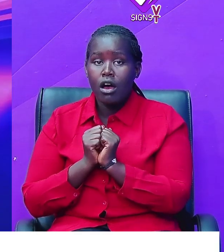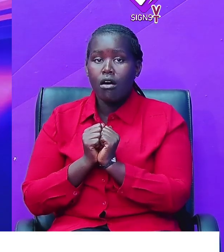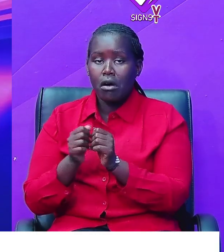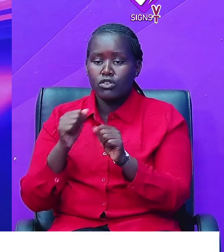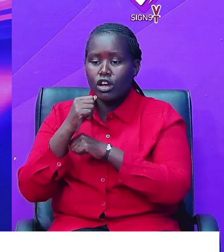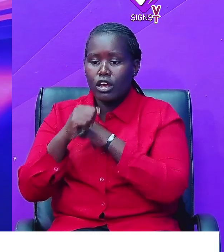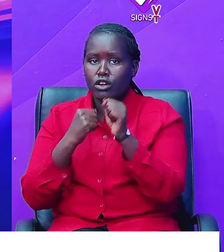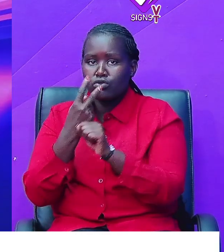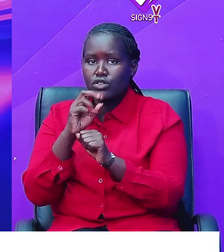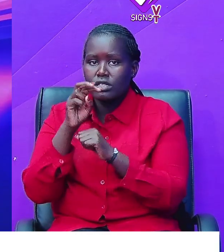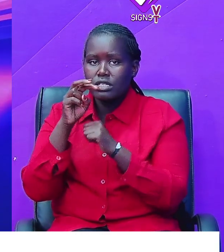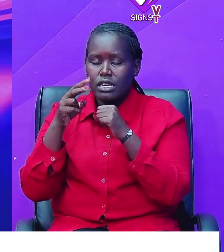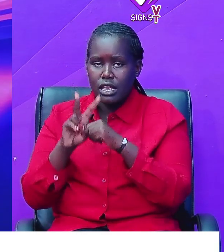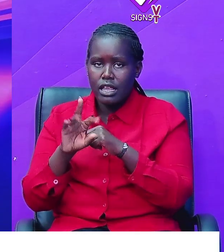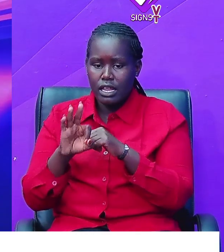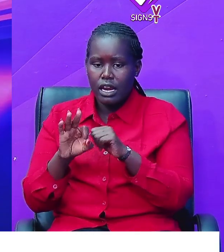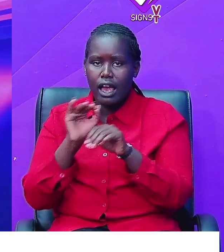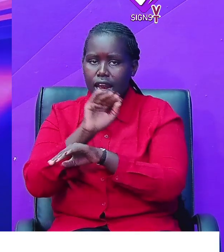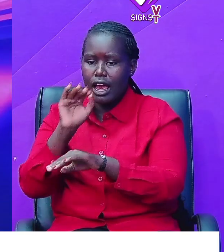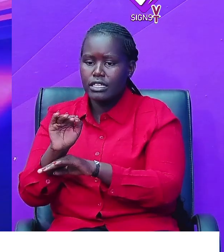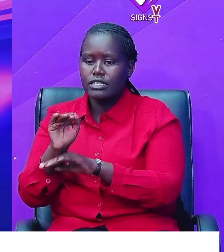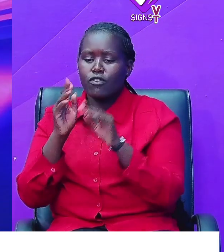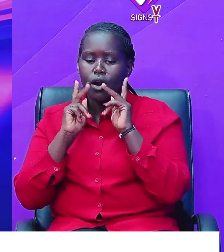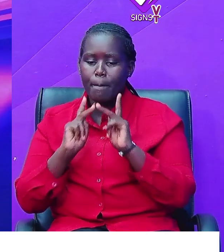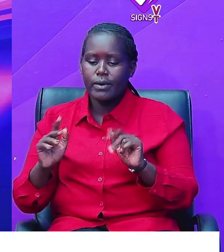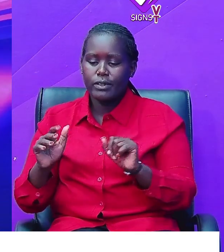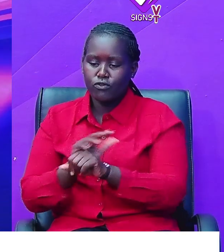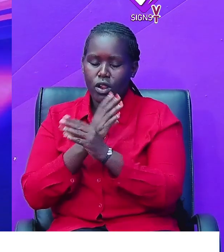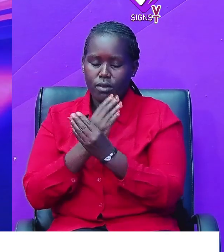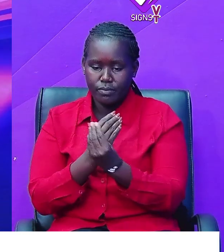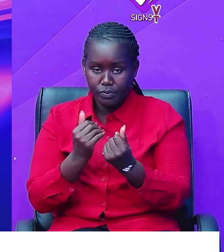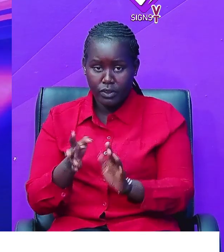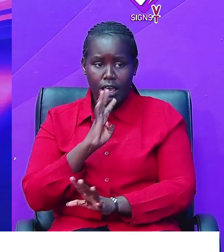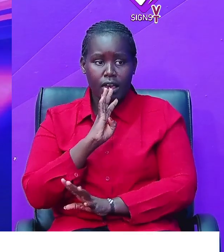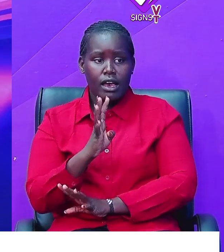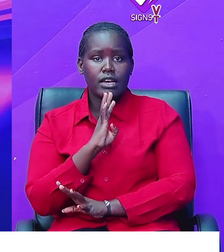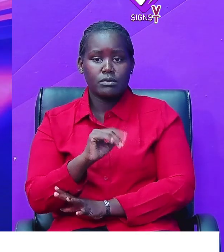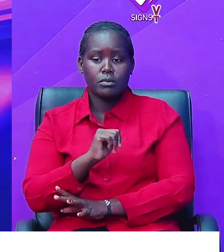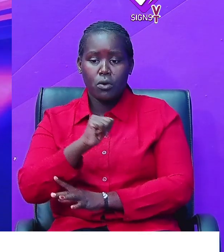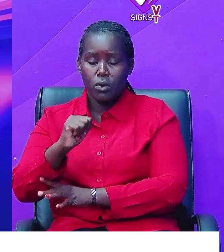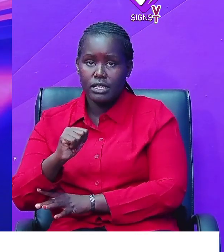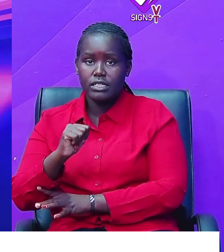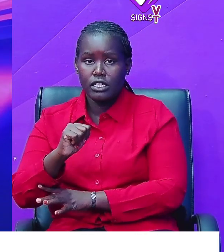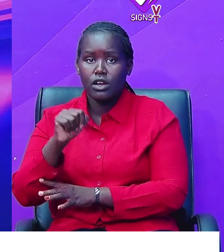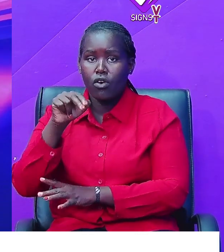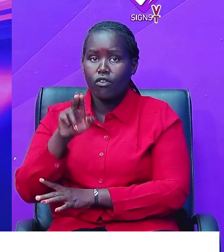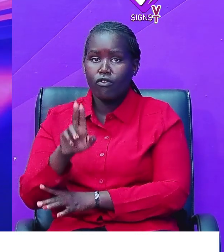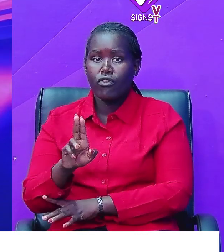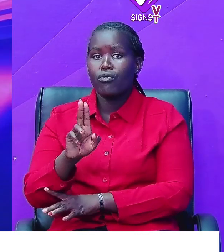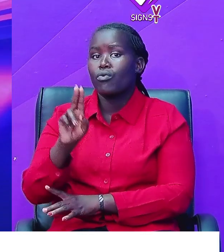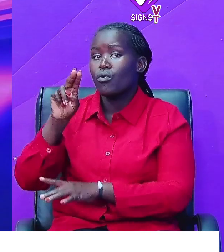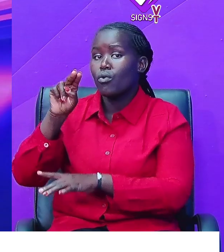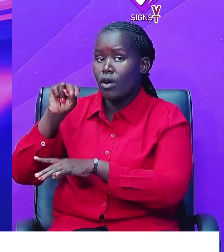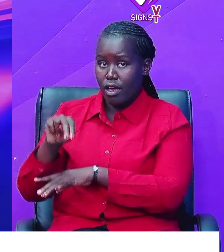and calls for a peaceful resolution. Speaking on the sidelines of the United Nations General